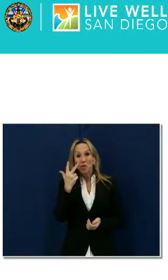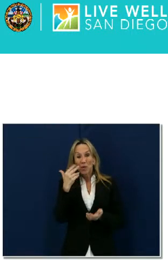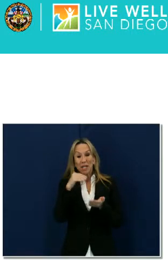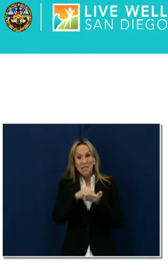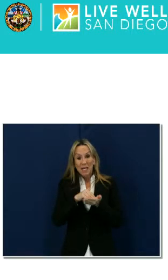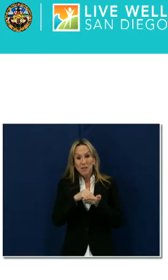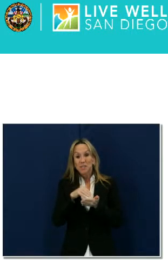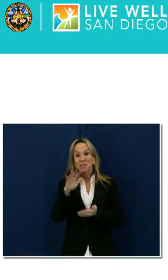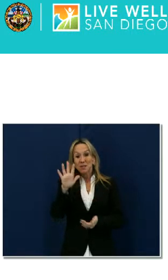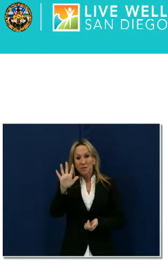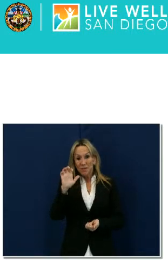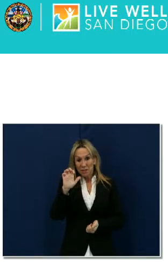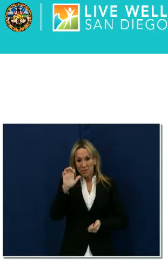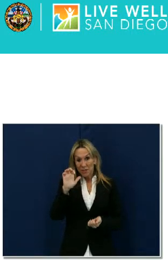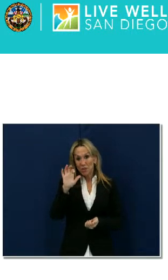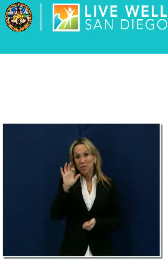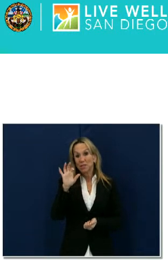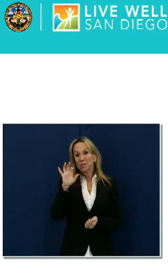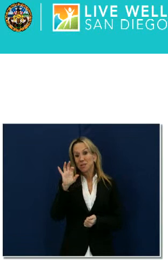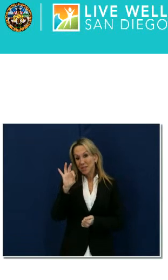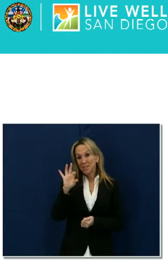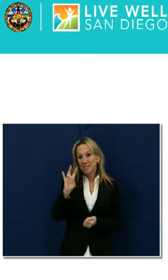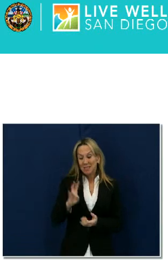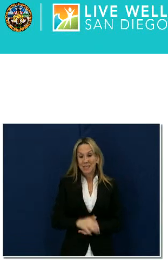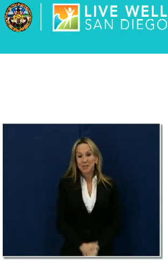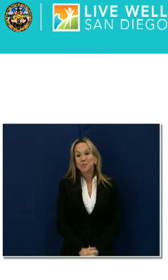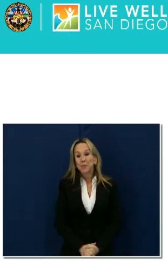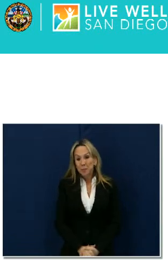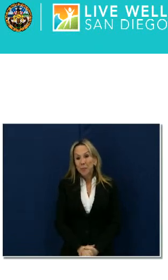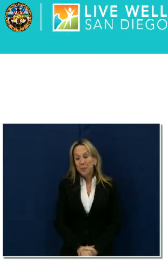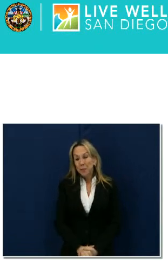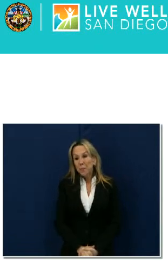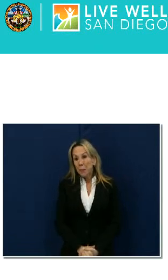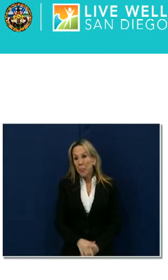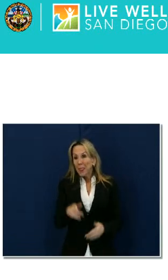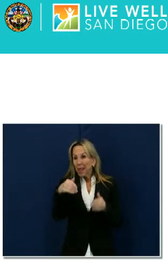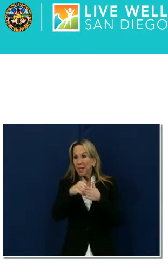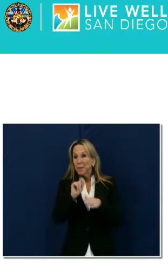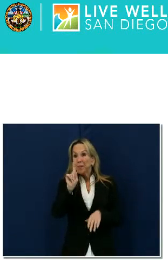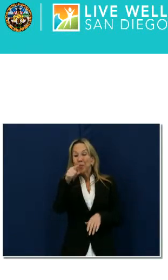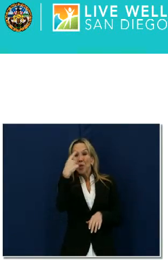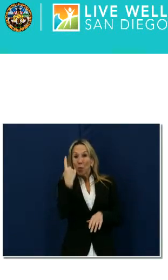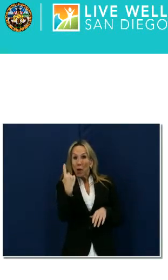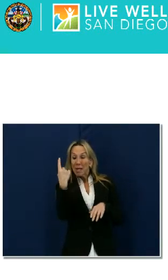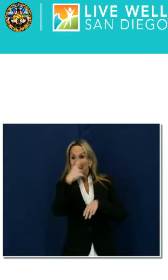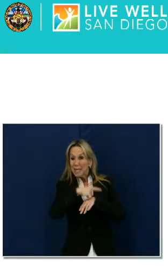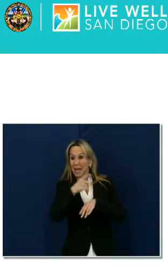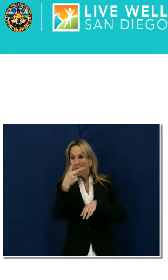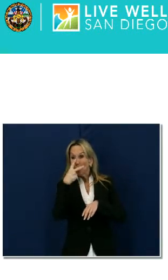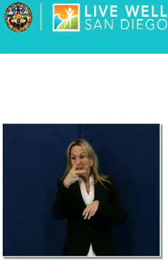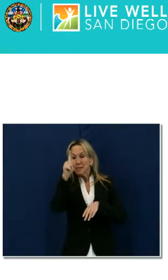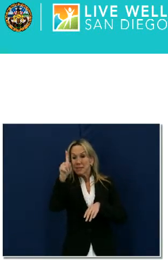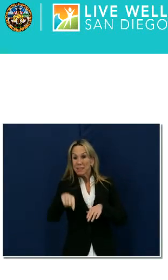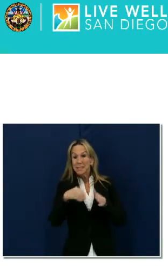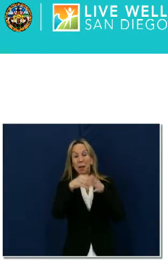303,797. Now, in this next slide, the deadliest single days in American history are shown on this slide. And